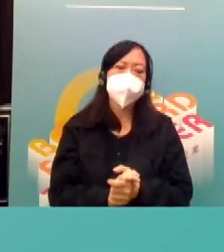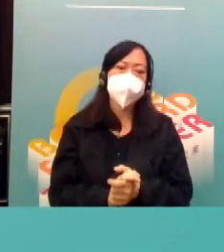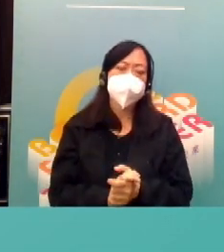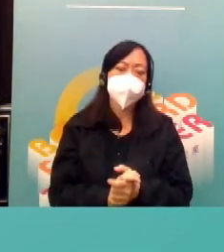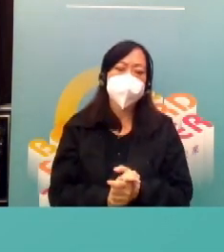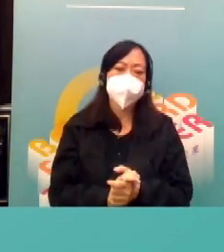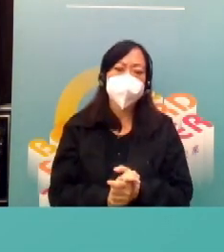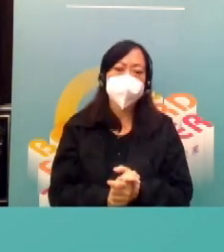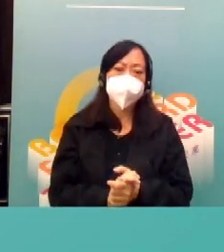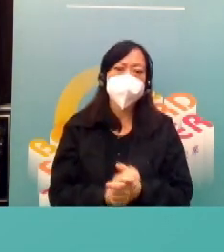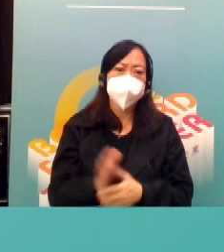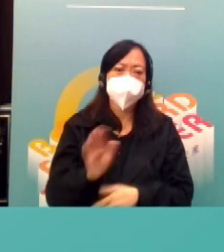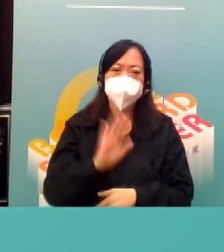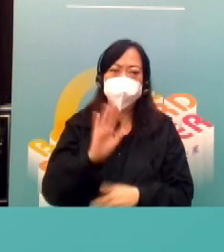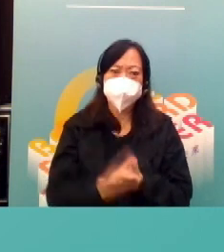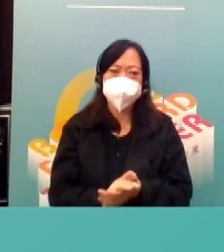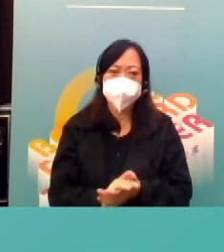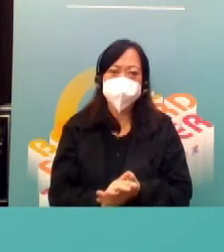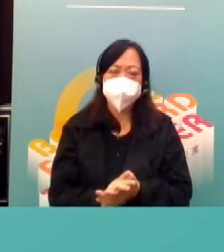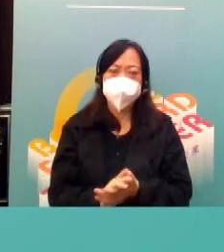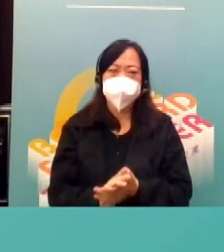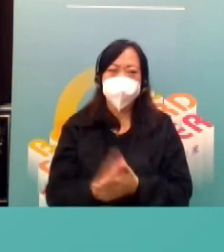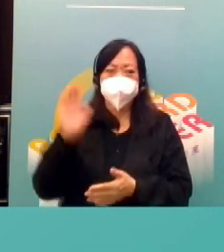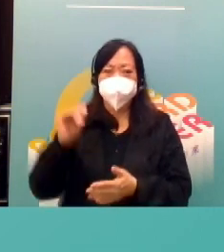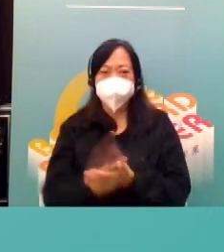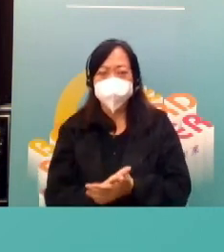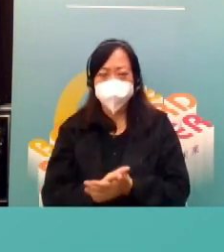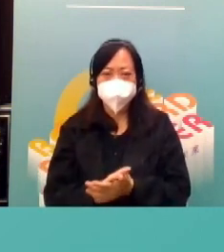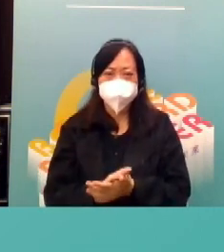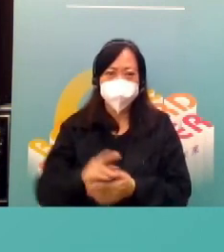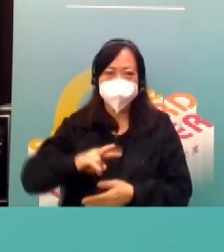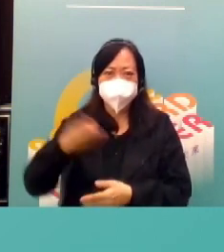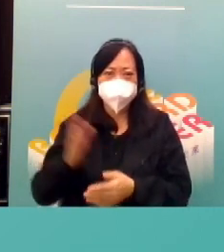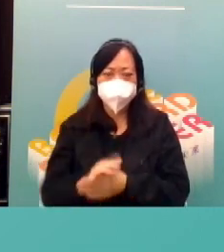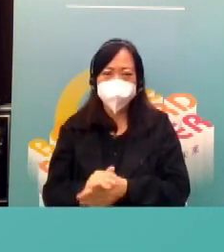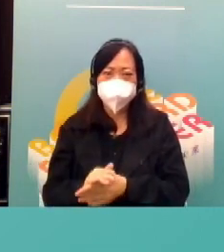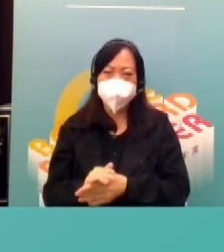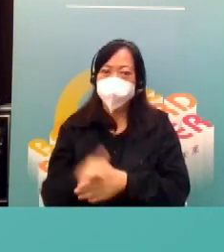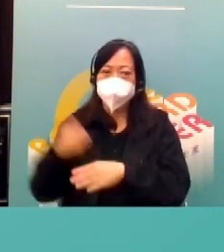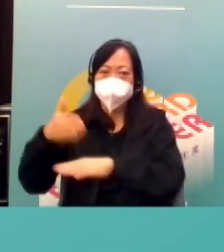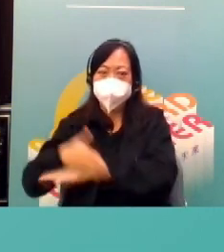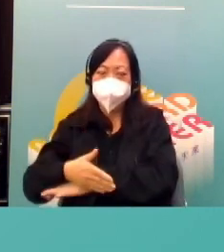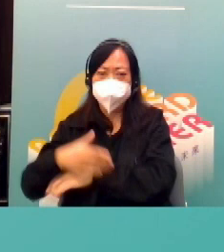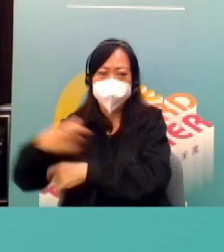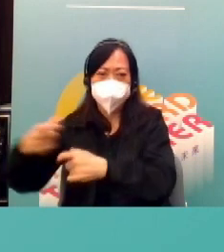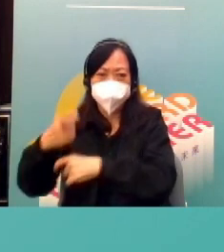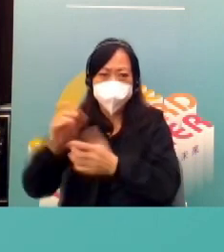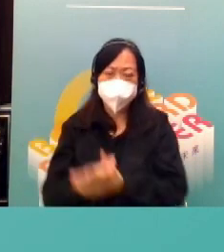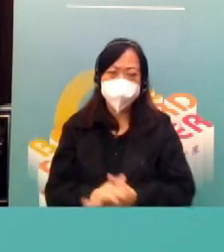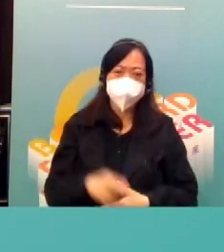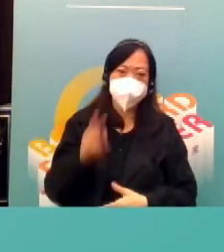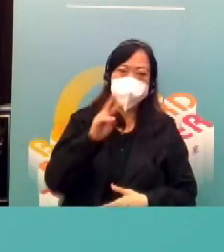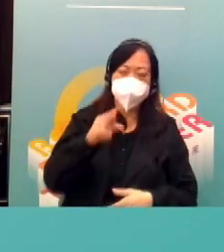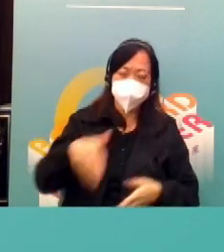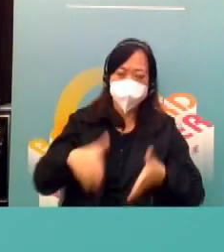Or inclusive business that I spoke about. I mean, again, at a street level, I look at the street vendor. I look at the person who fixes my shoes in